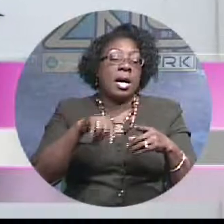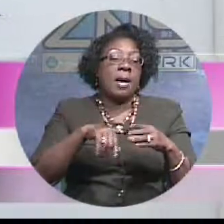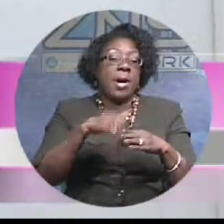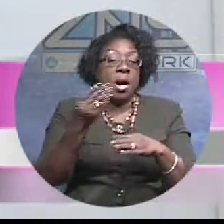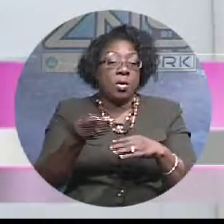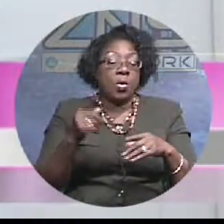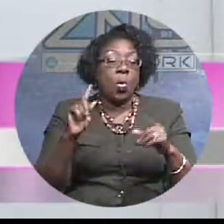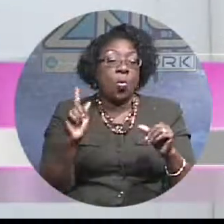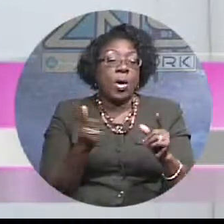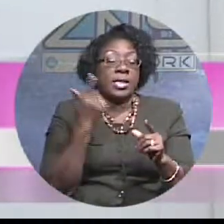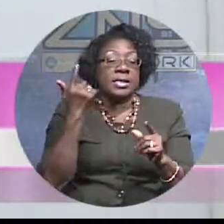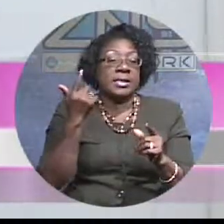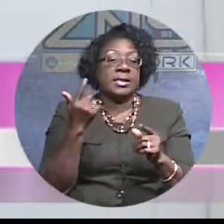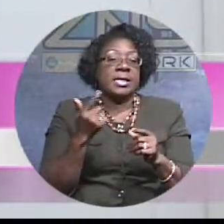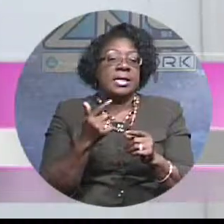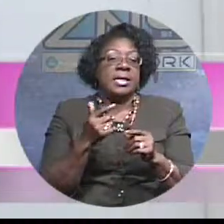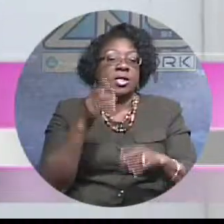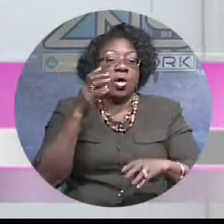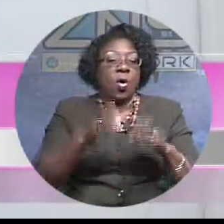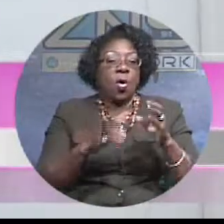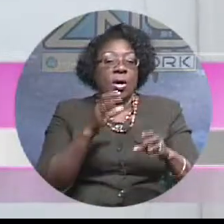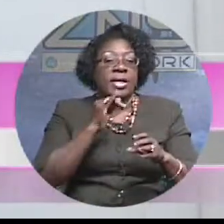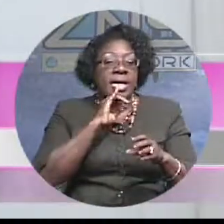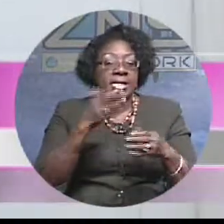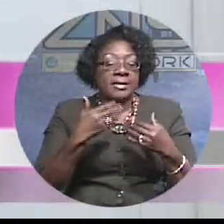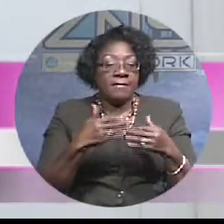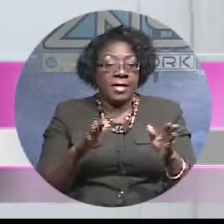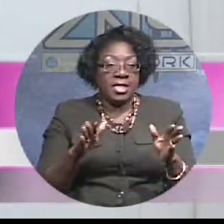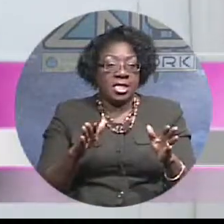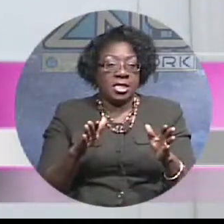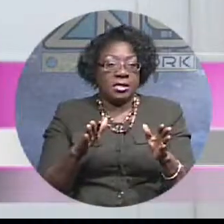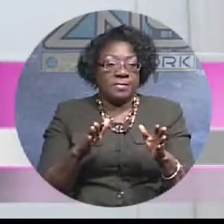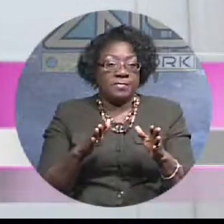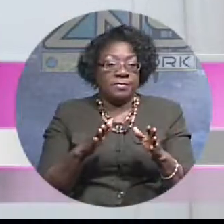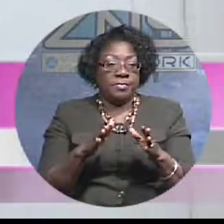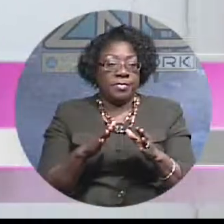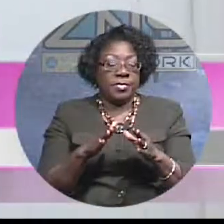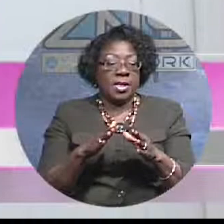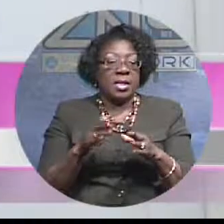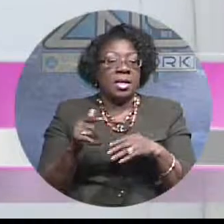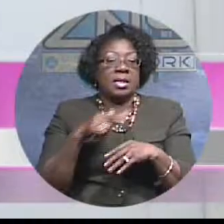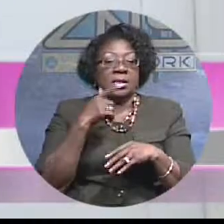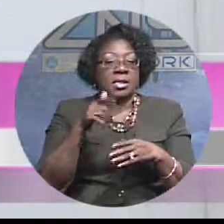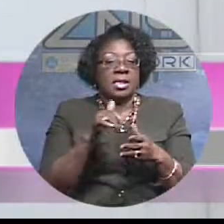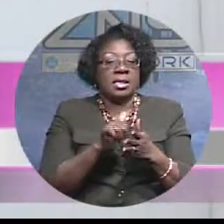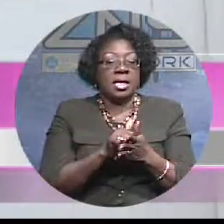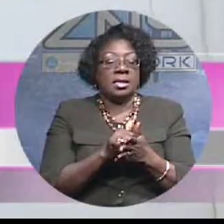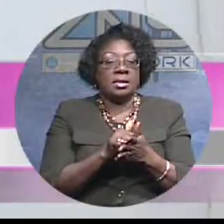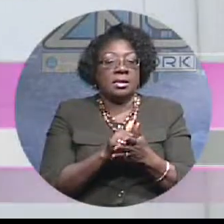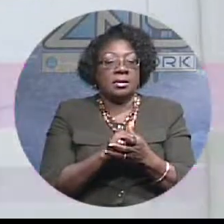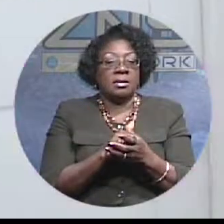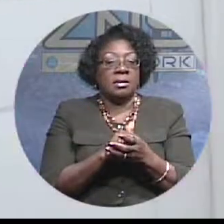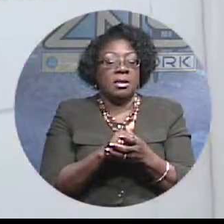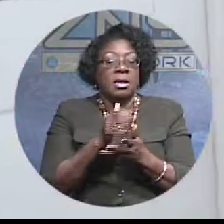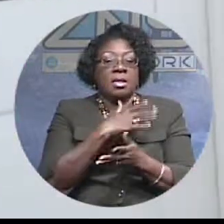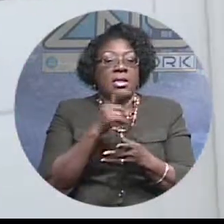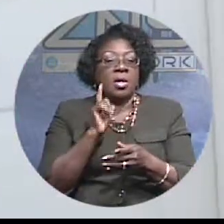once the case is completed. And I think the ministry had already indicated that